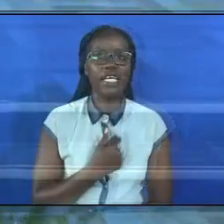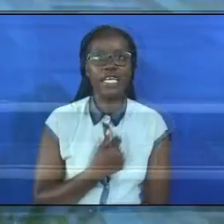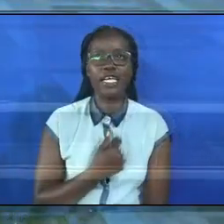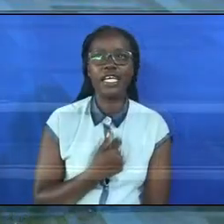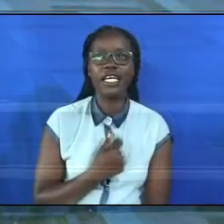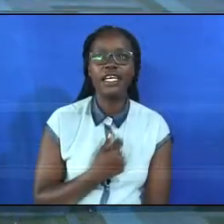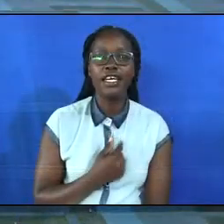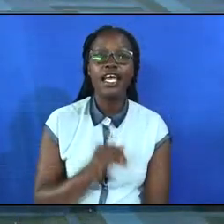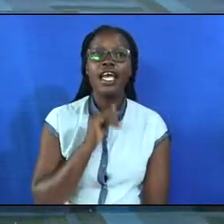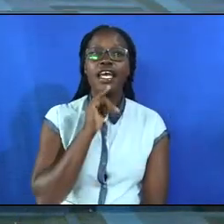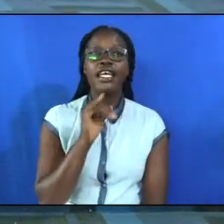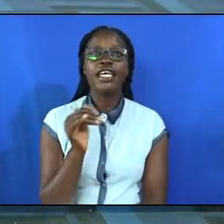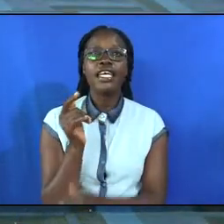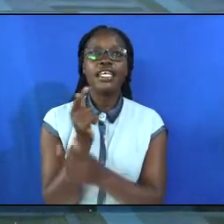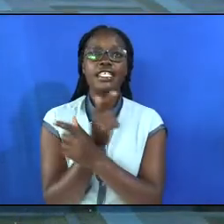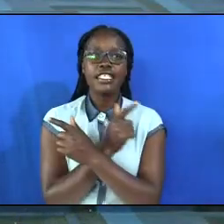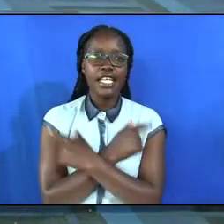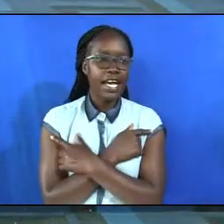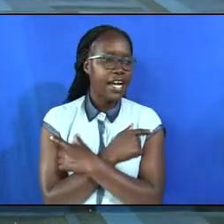me.